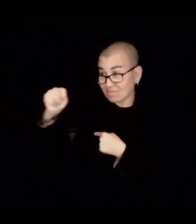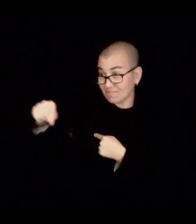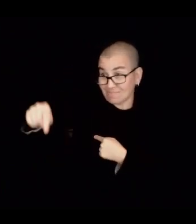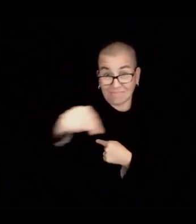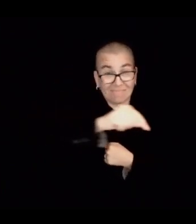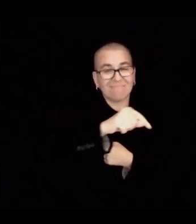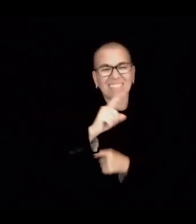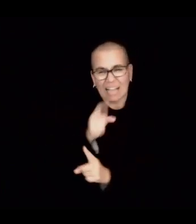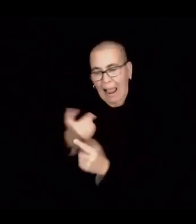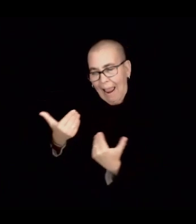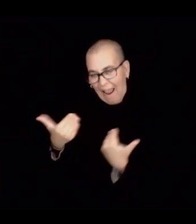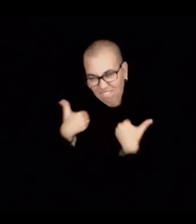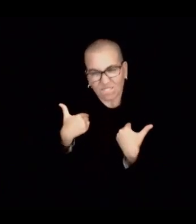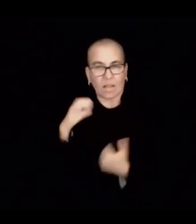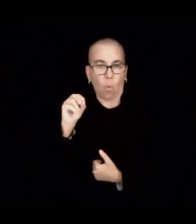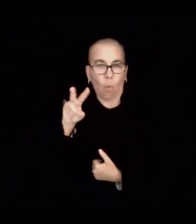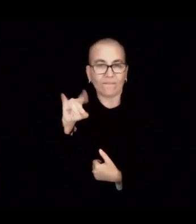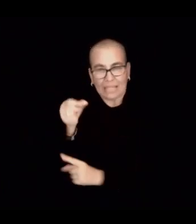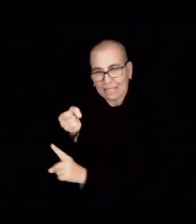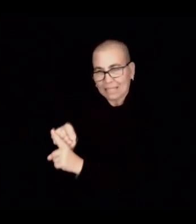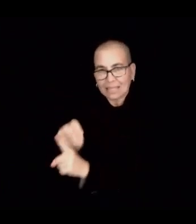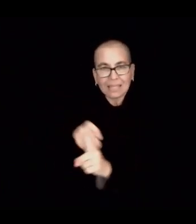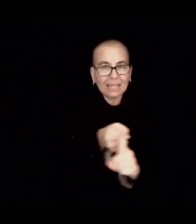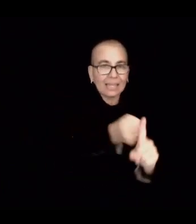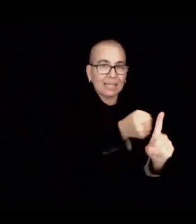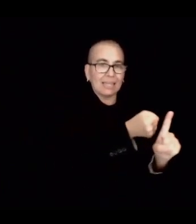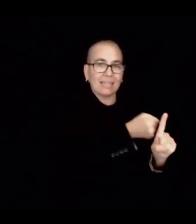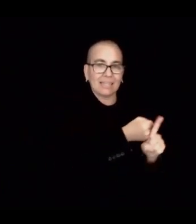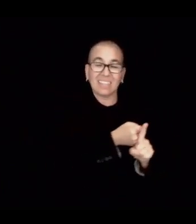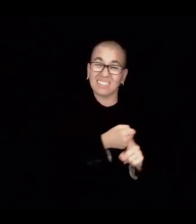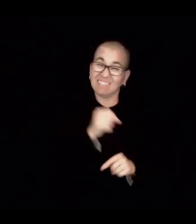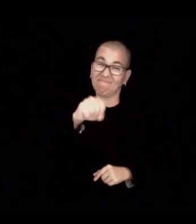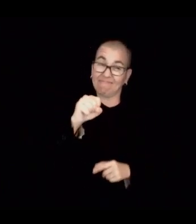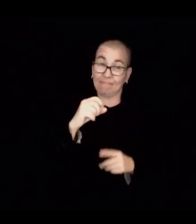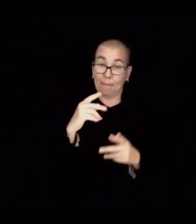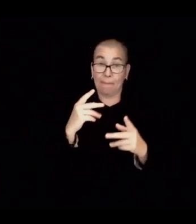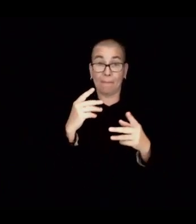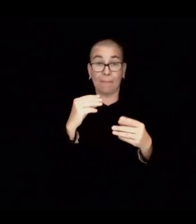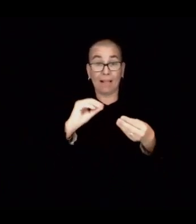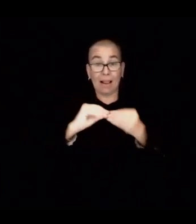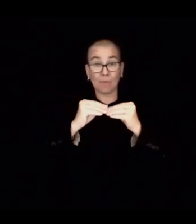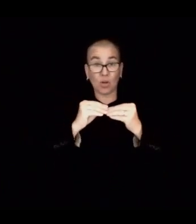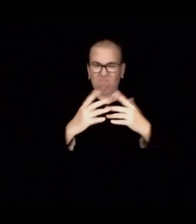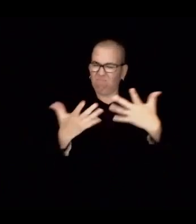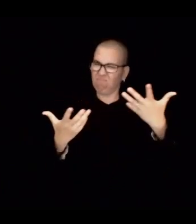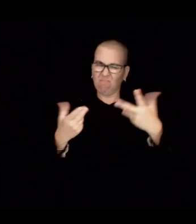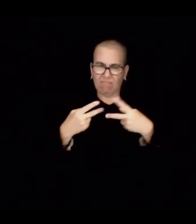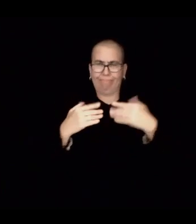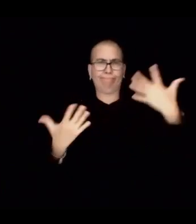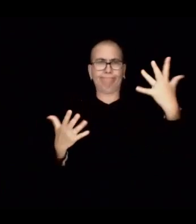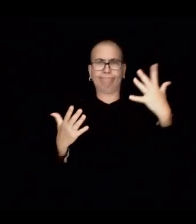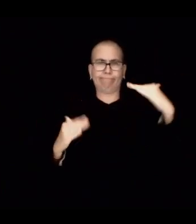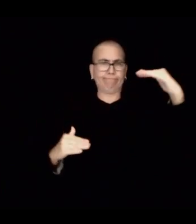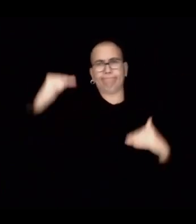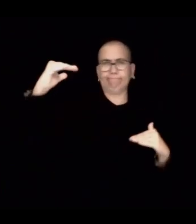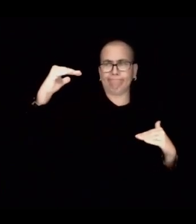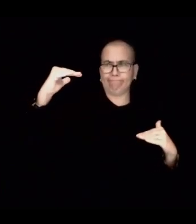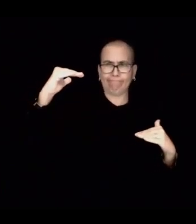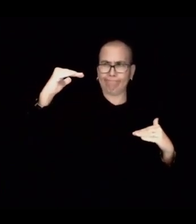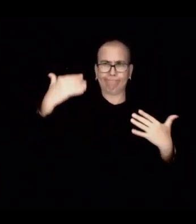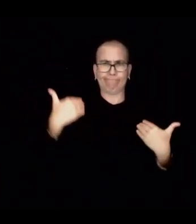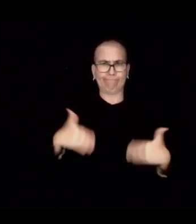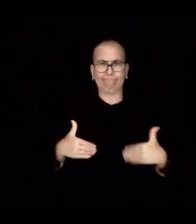because of any biological issue, but rather due to differences in things like rates of underlying health conditions and job-related exposure